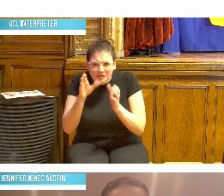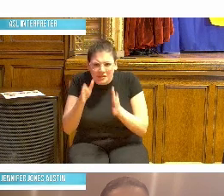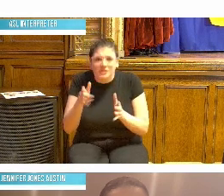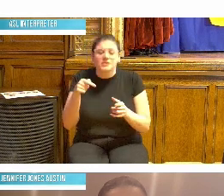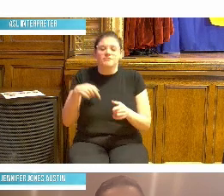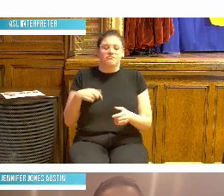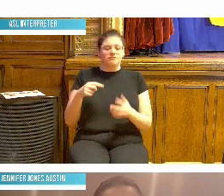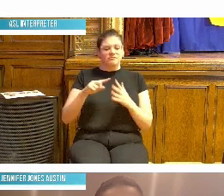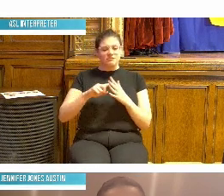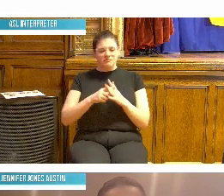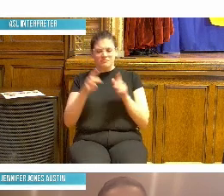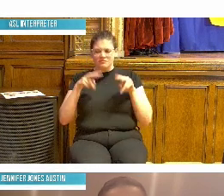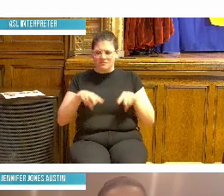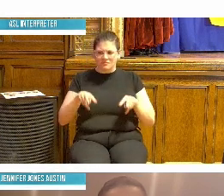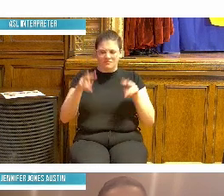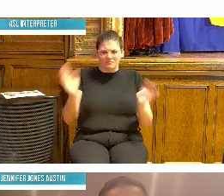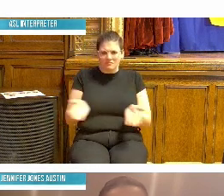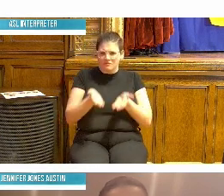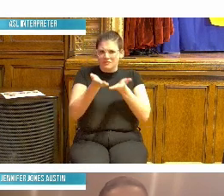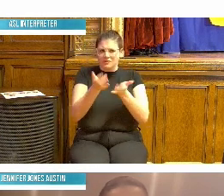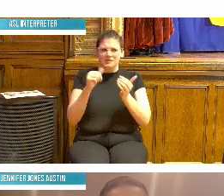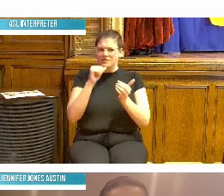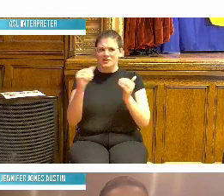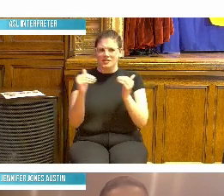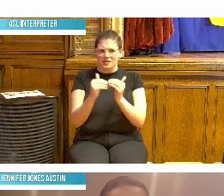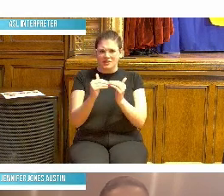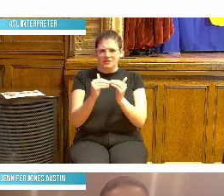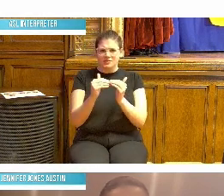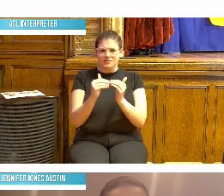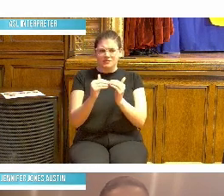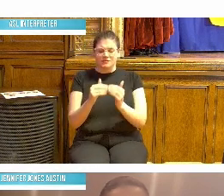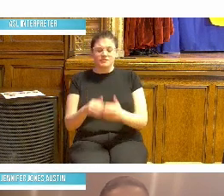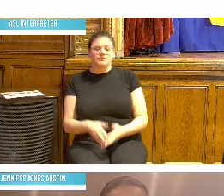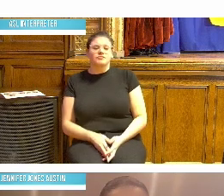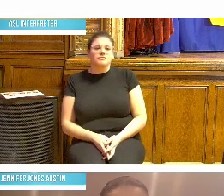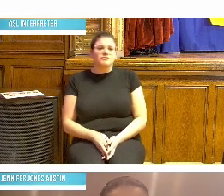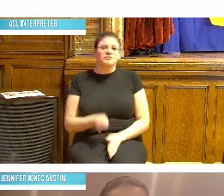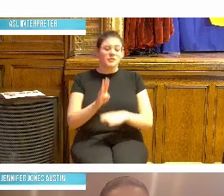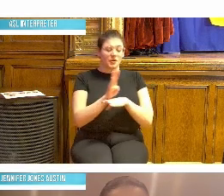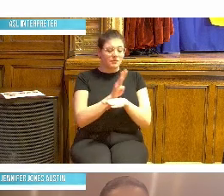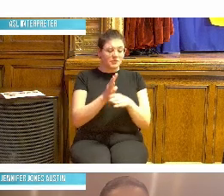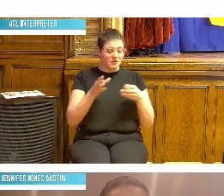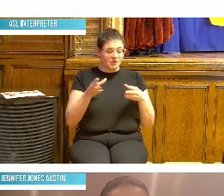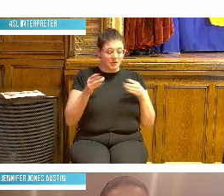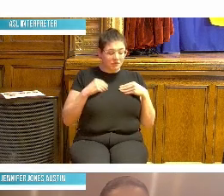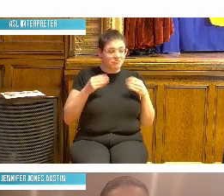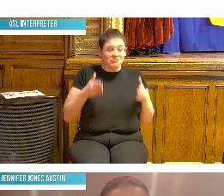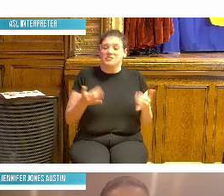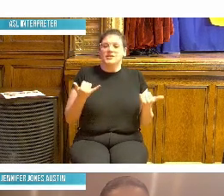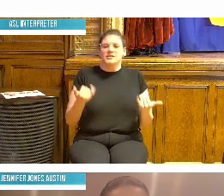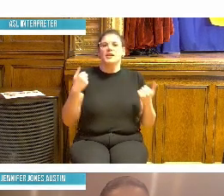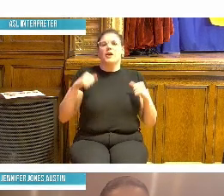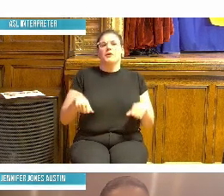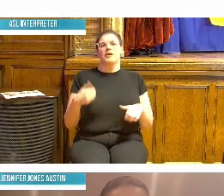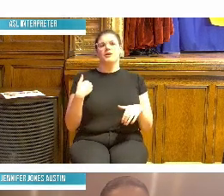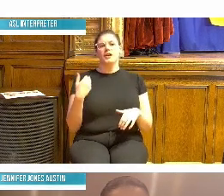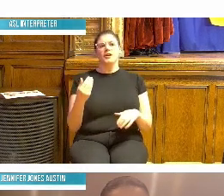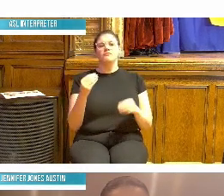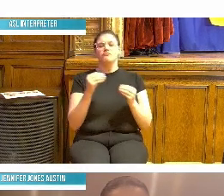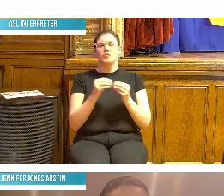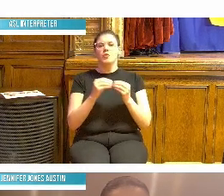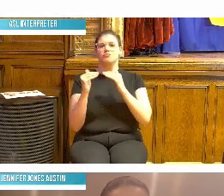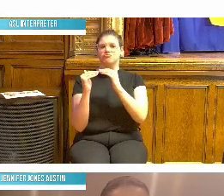fairer for people displaced. Property owners, tenants, and business owners became eligible for more equitable payments to reimburse their